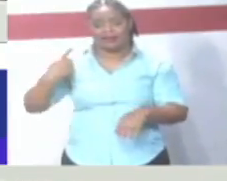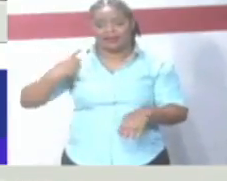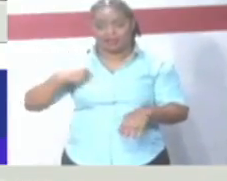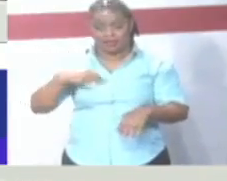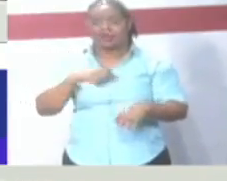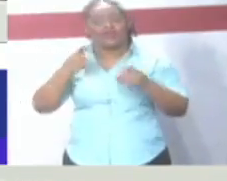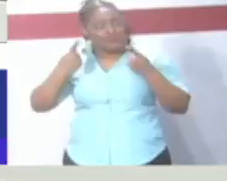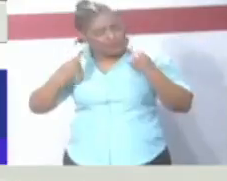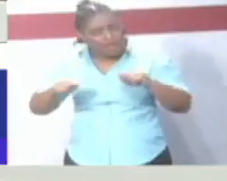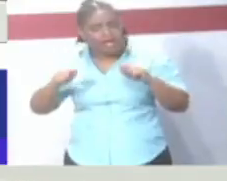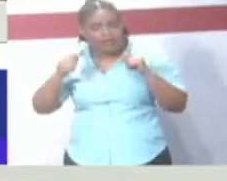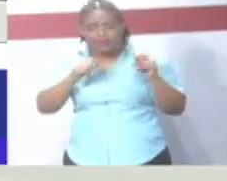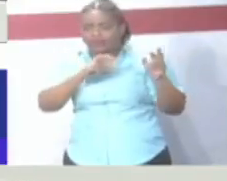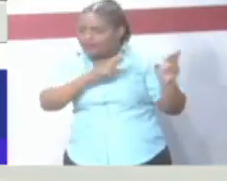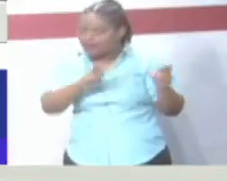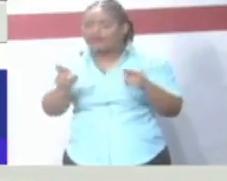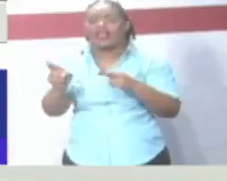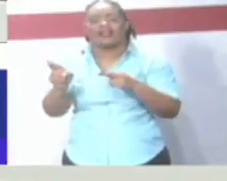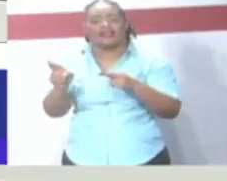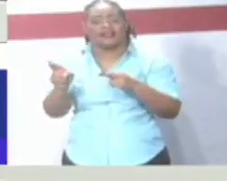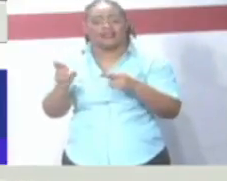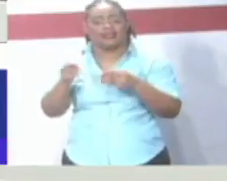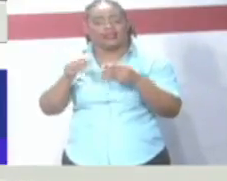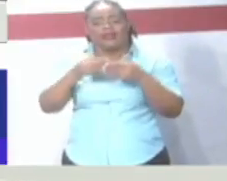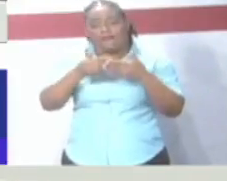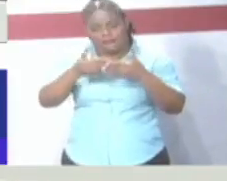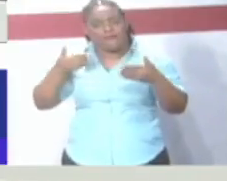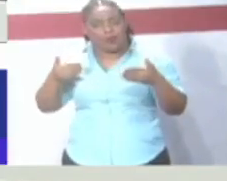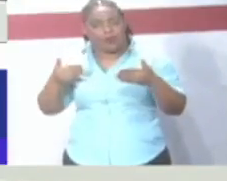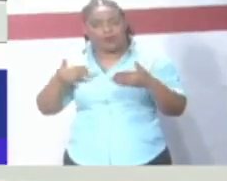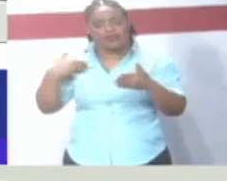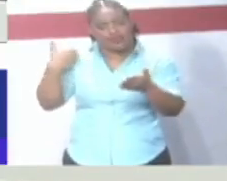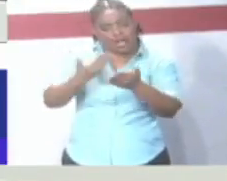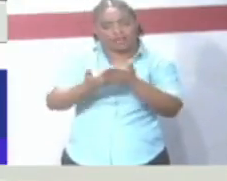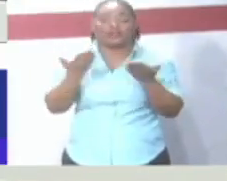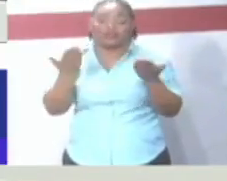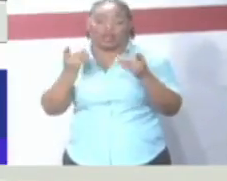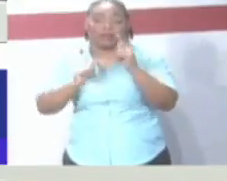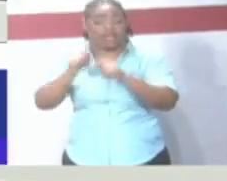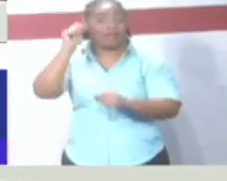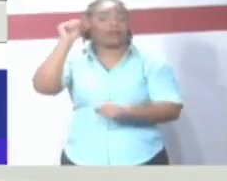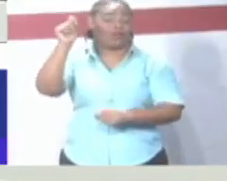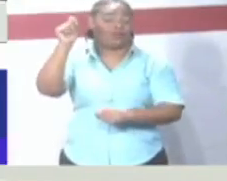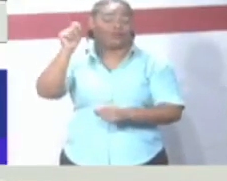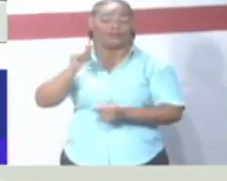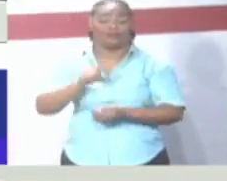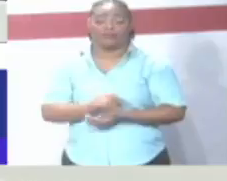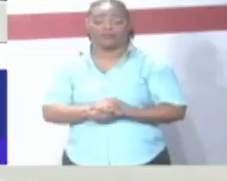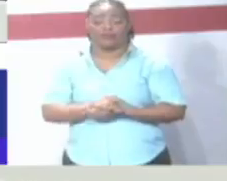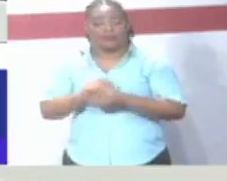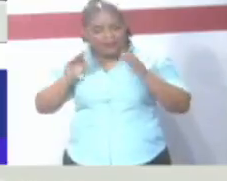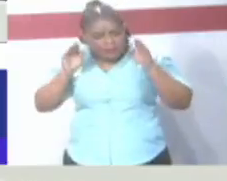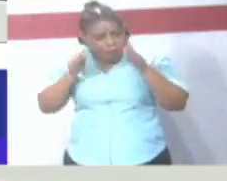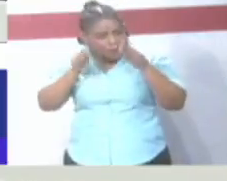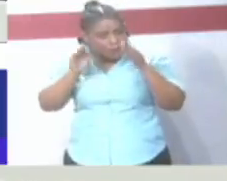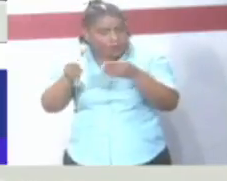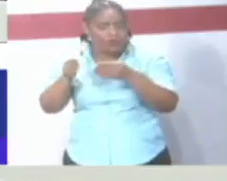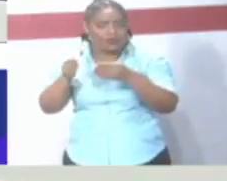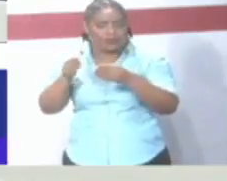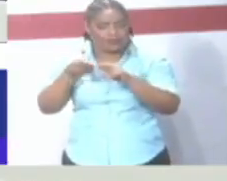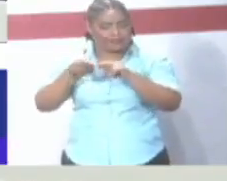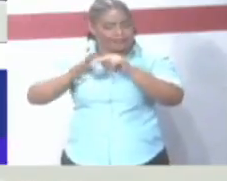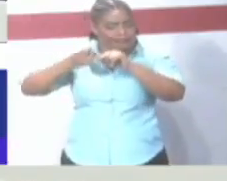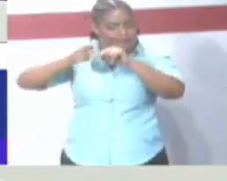even prior to the arrival in Trinidad and Tobago. We have centered our preparation around an increasing number